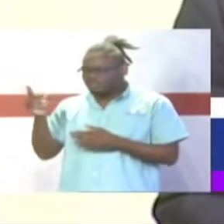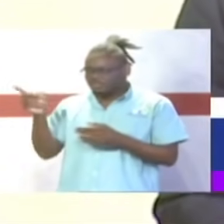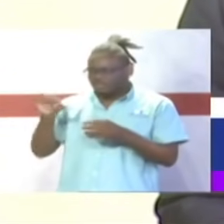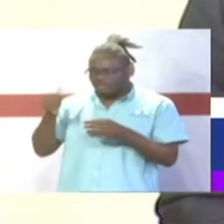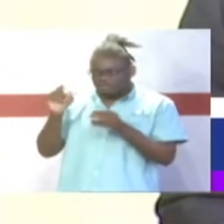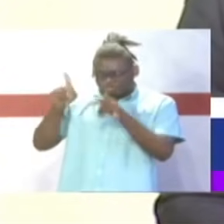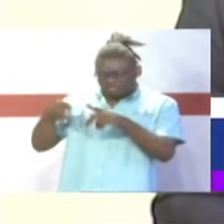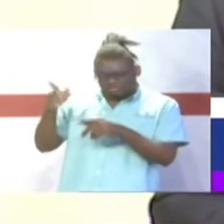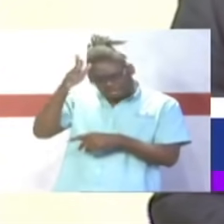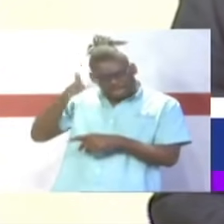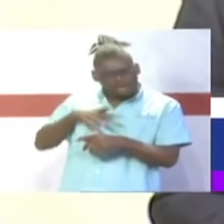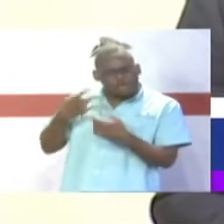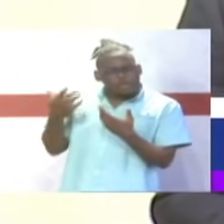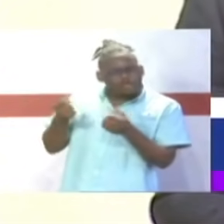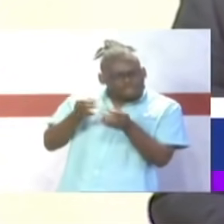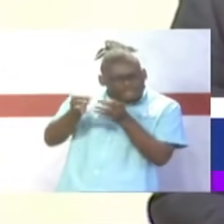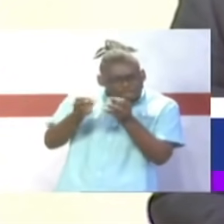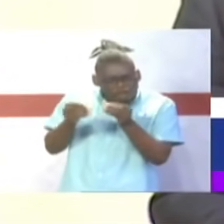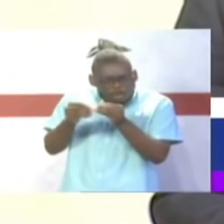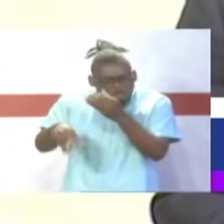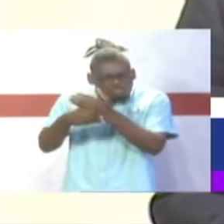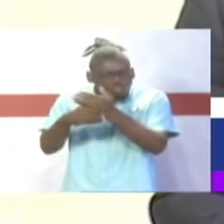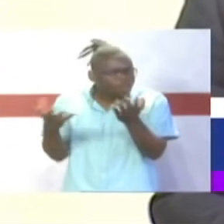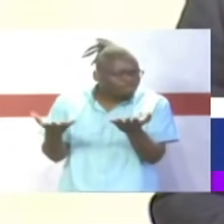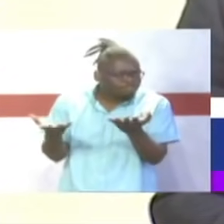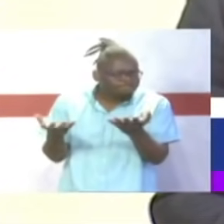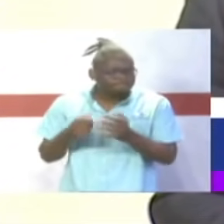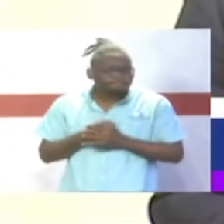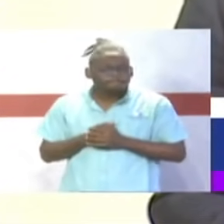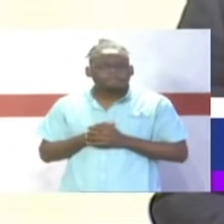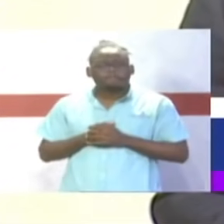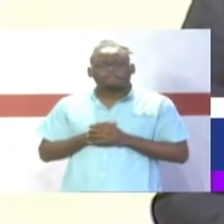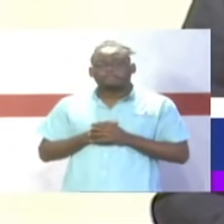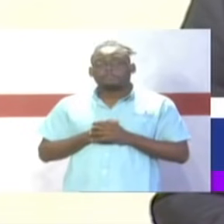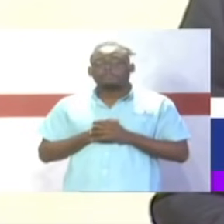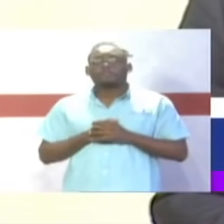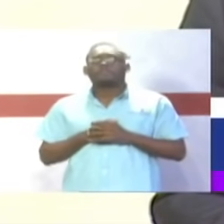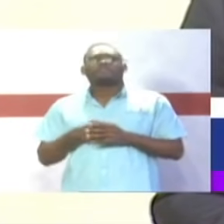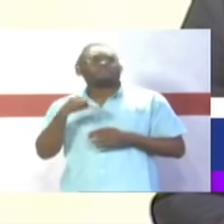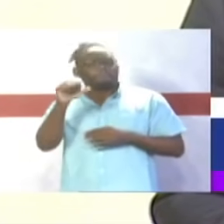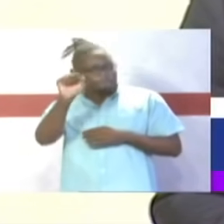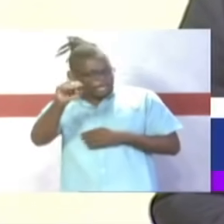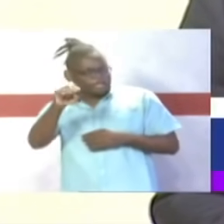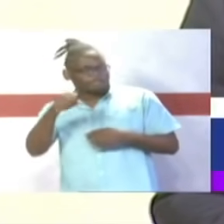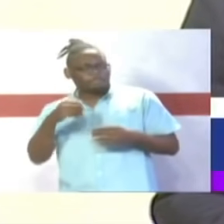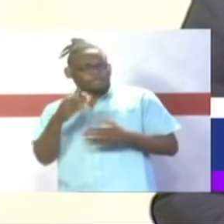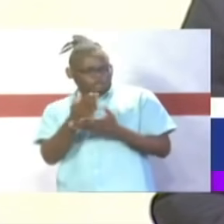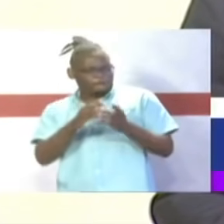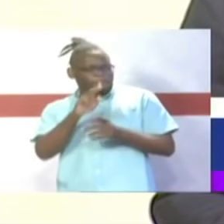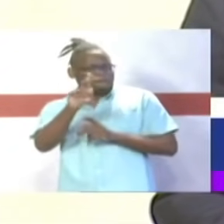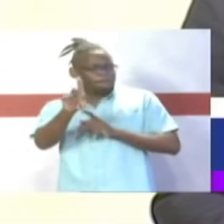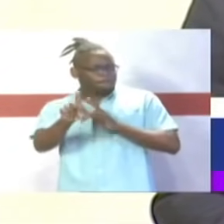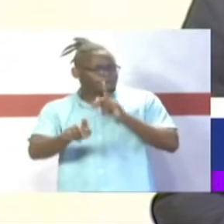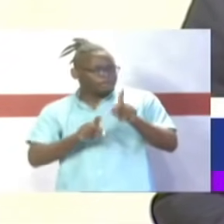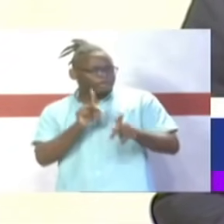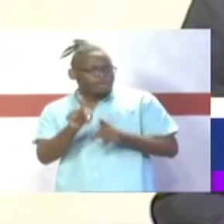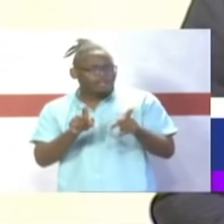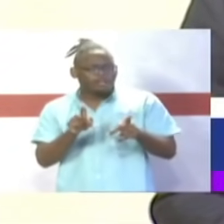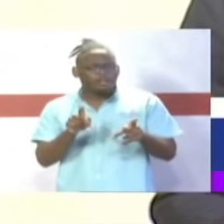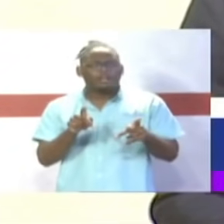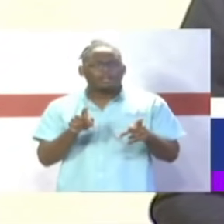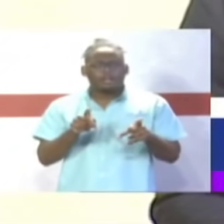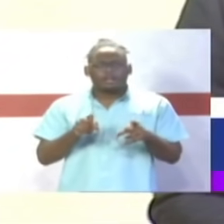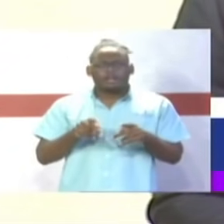and thanks for the question. So just by way of clarification, there are persons, once they're on antiretroviral therapy, usually by 6 months after starting